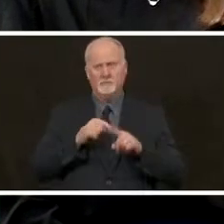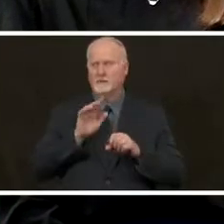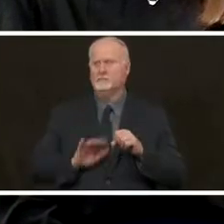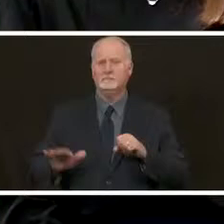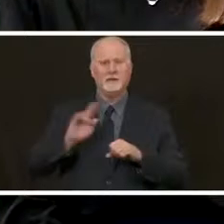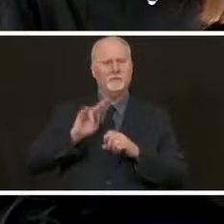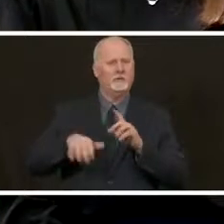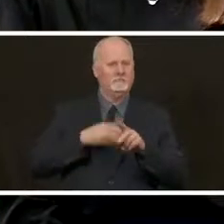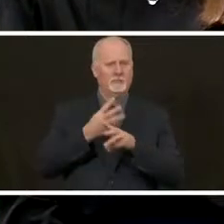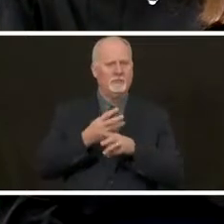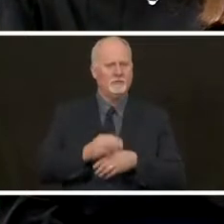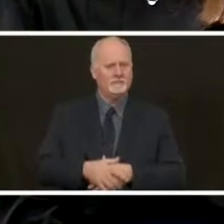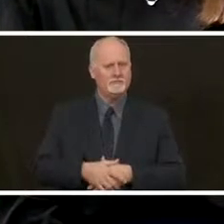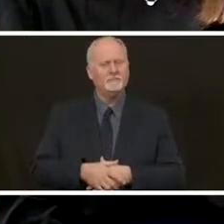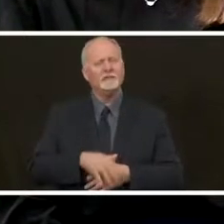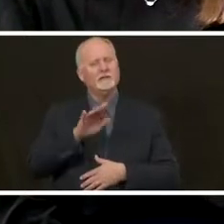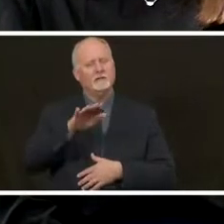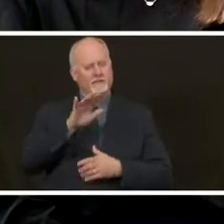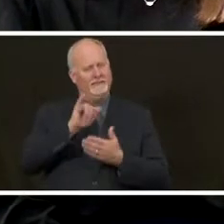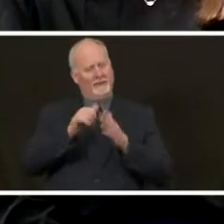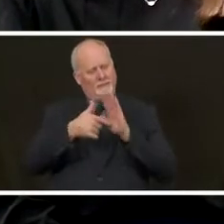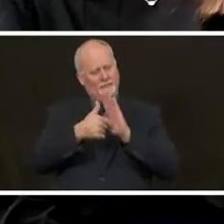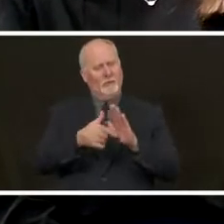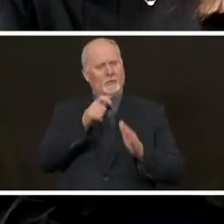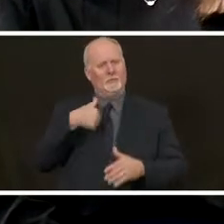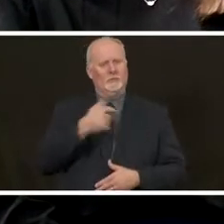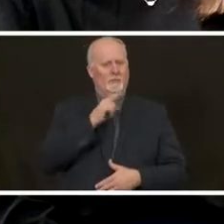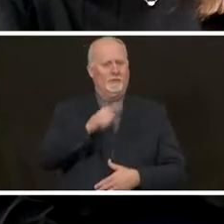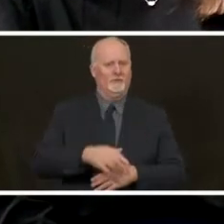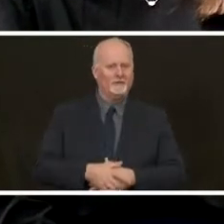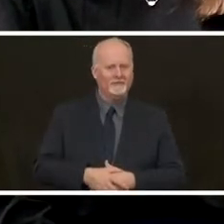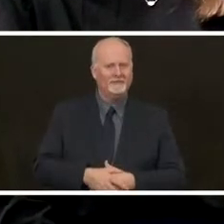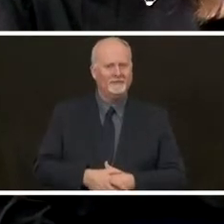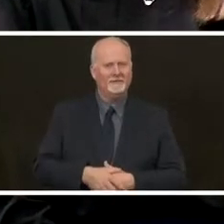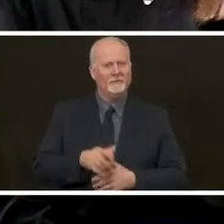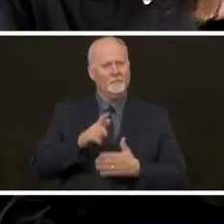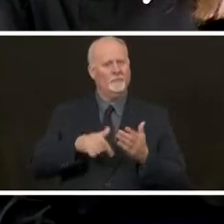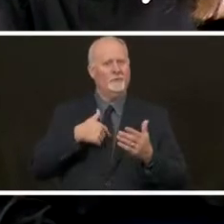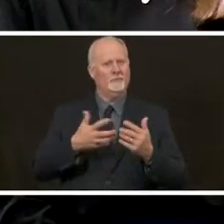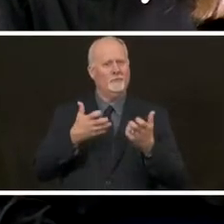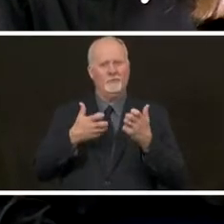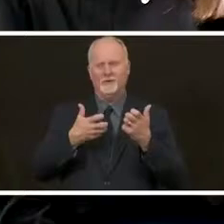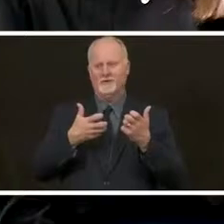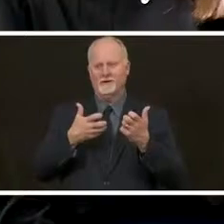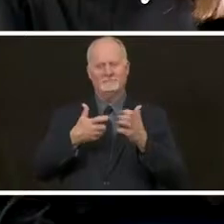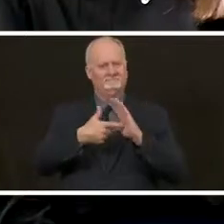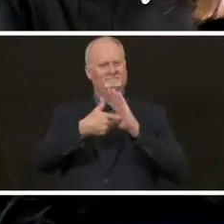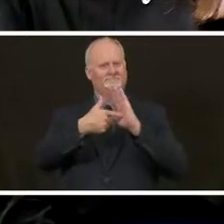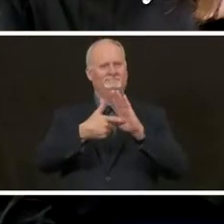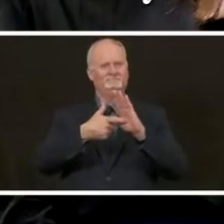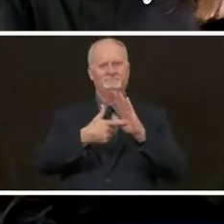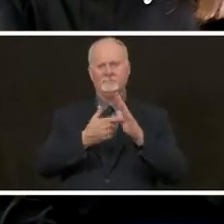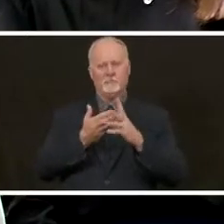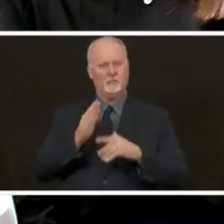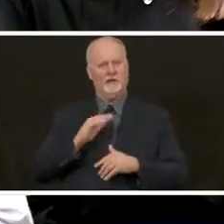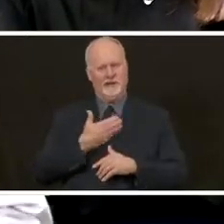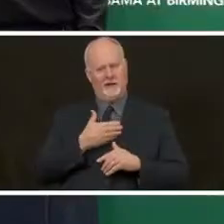people for all over the world. So it's a reflection of who we are and what we've wanted to actually demonstrate throughout our